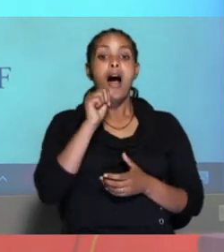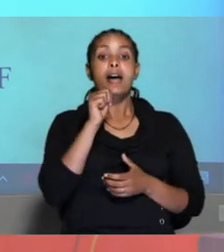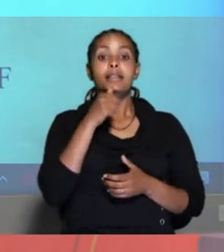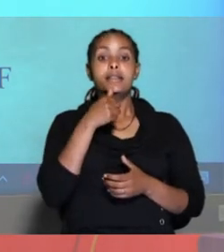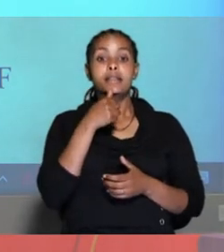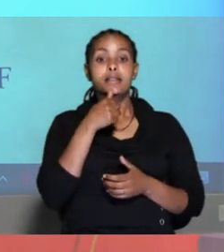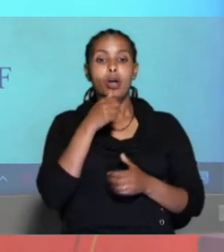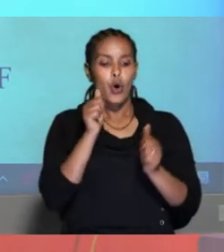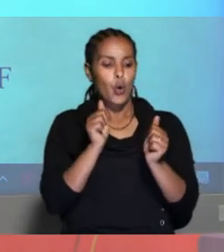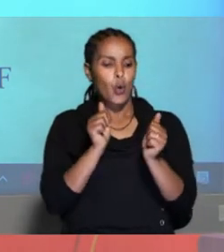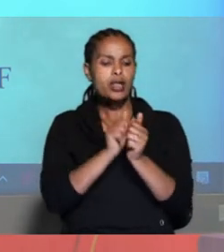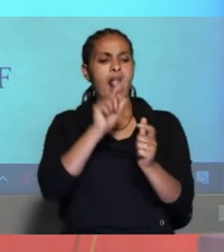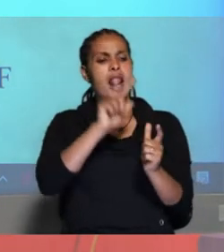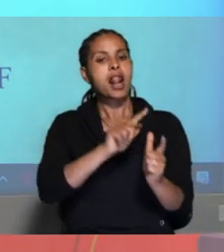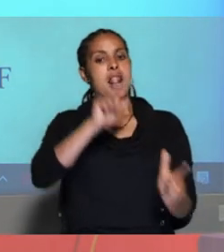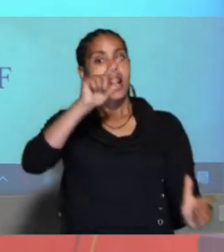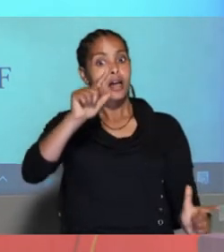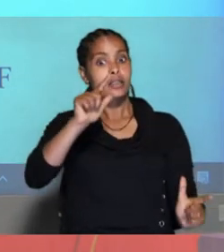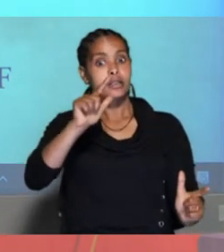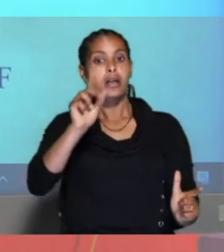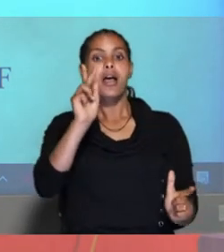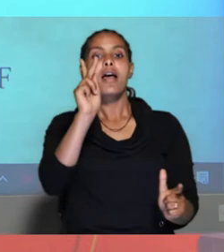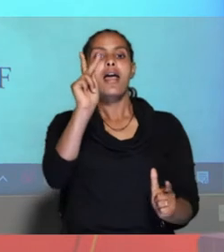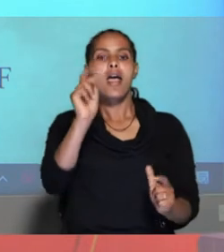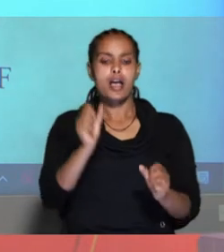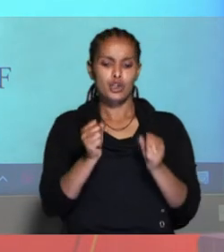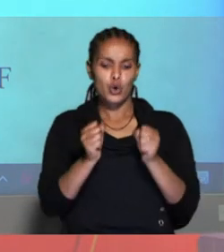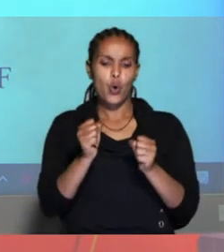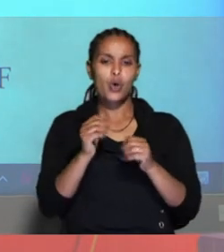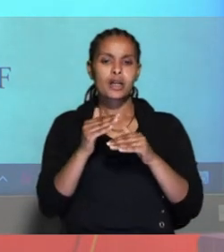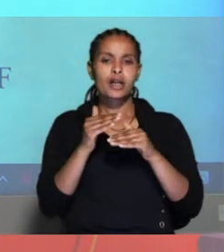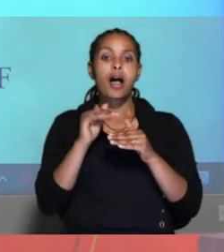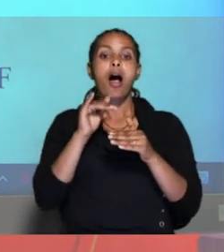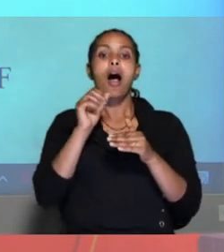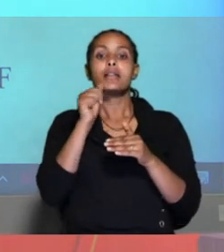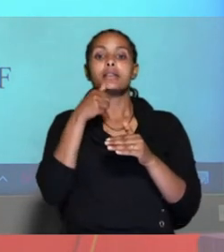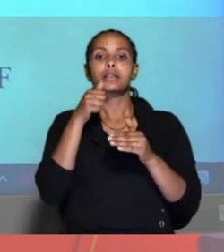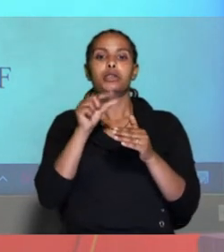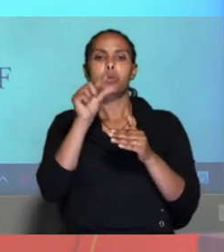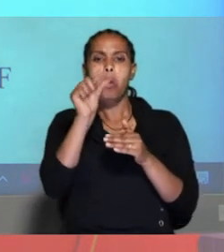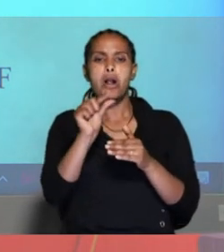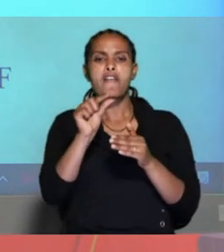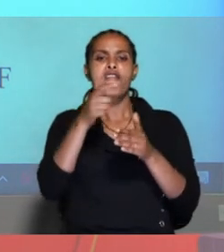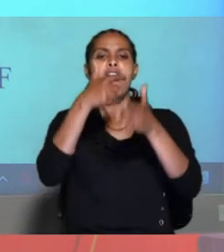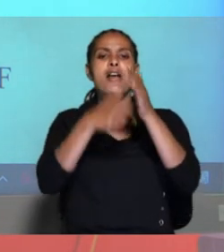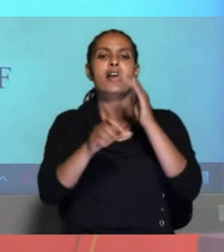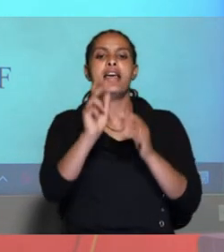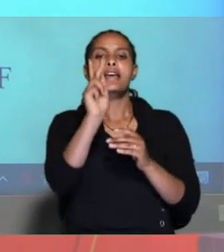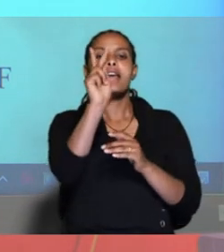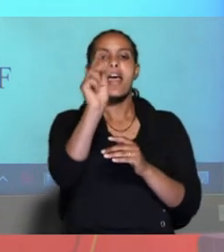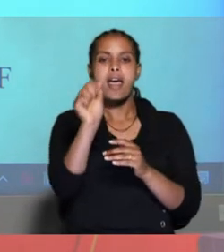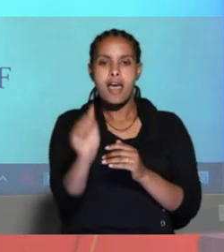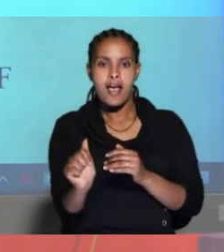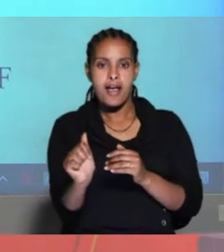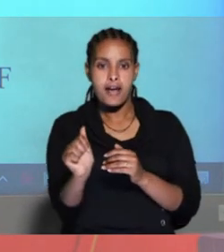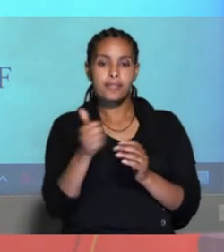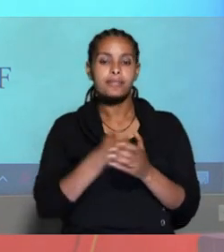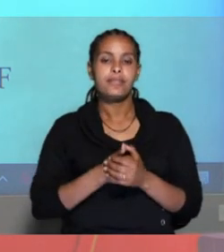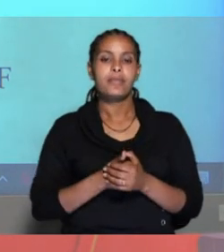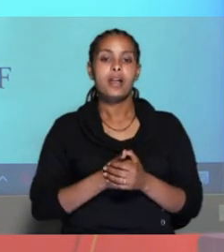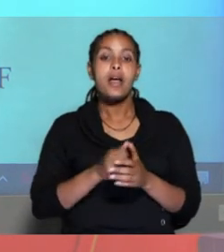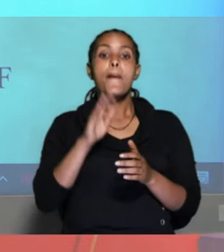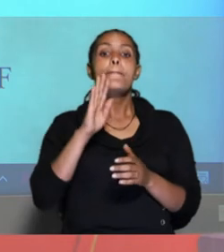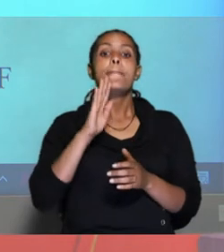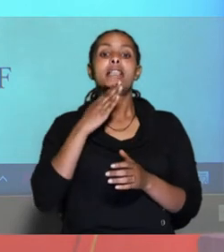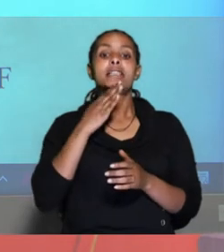Acids with larger value of Ka are stronger than acids with smaller values of Ka.